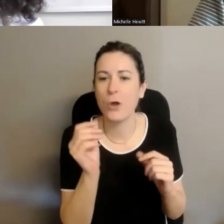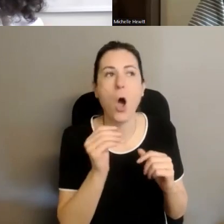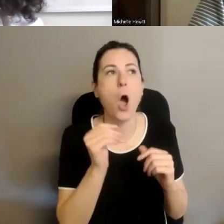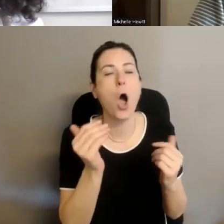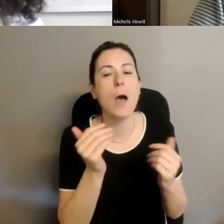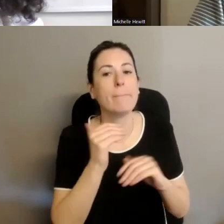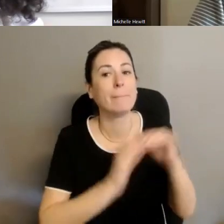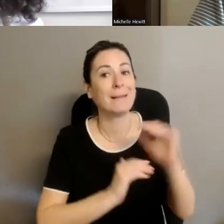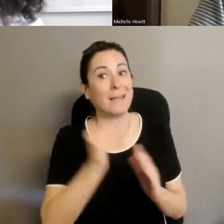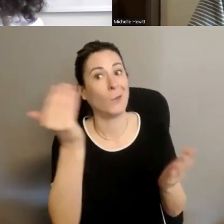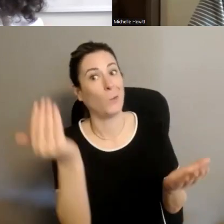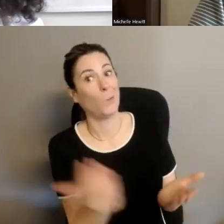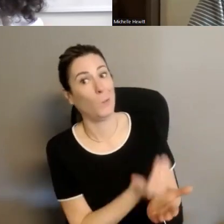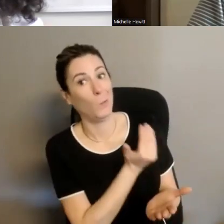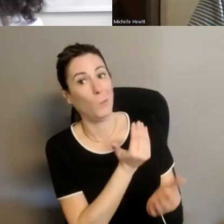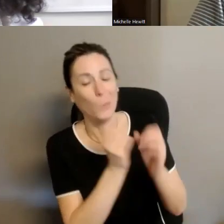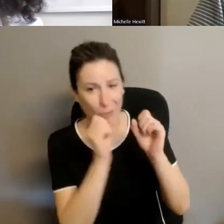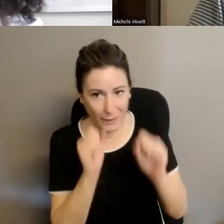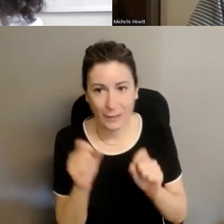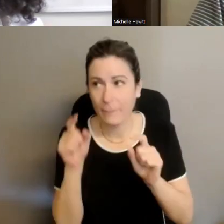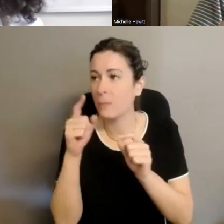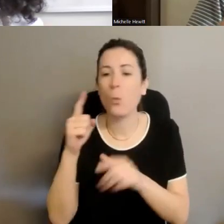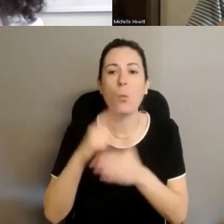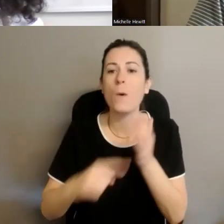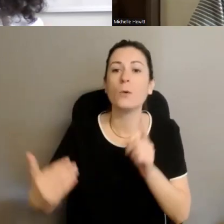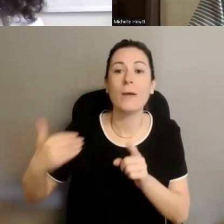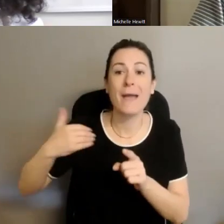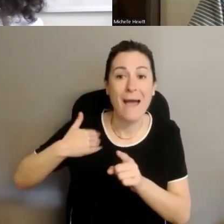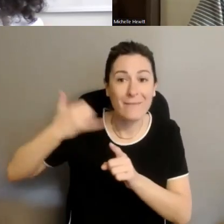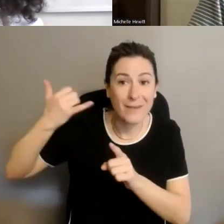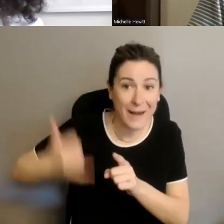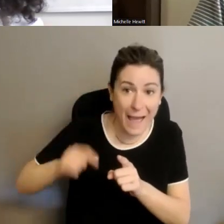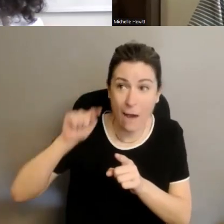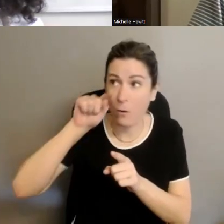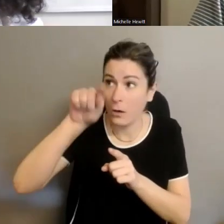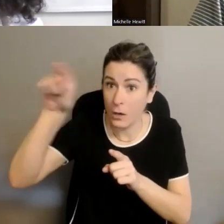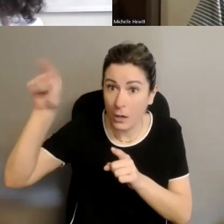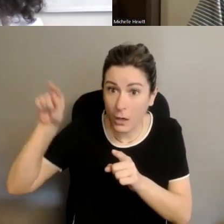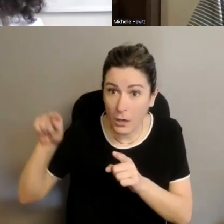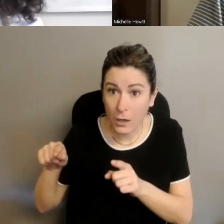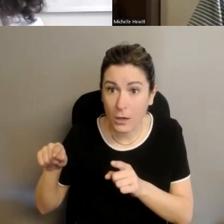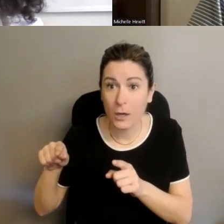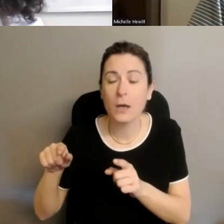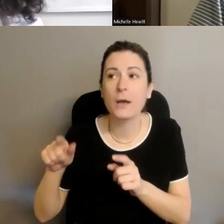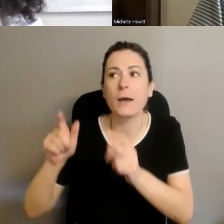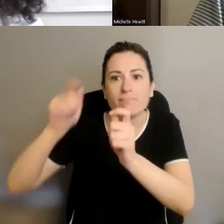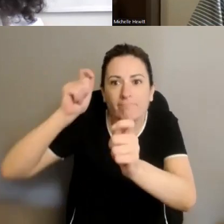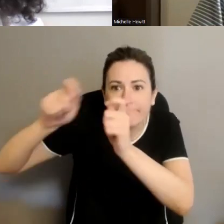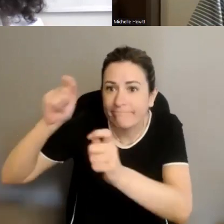making sure that housing that is in the right places, so that